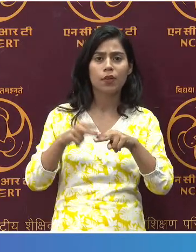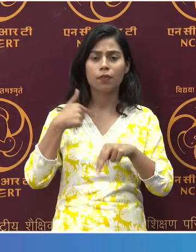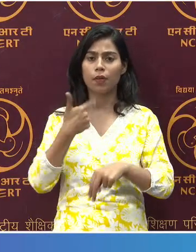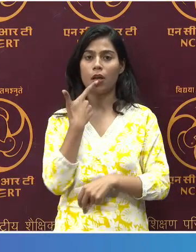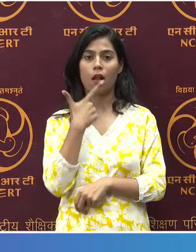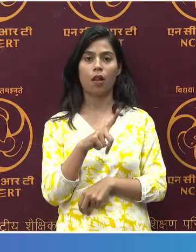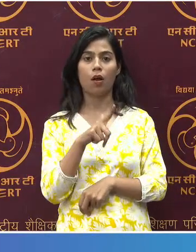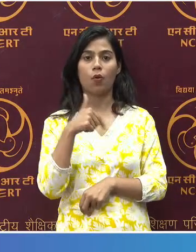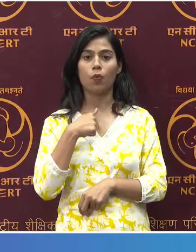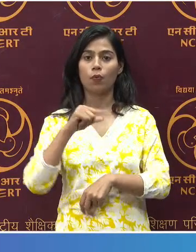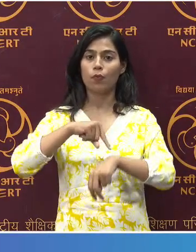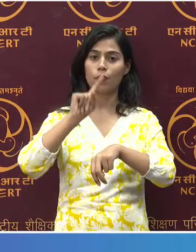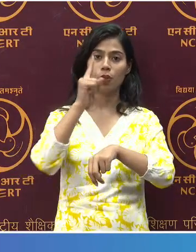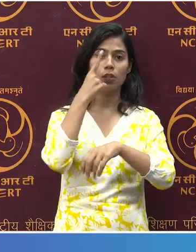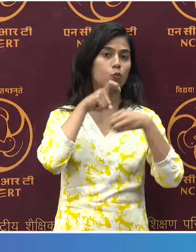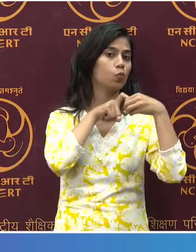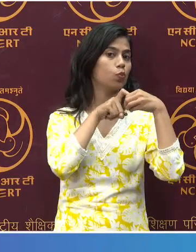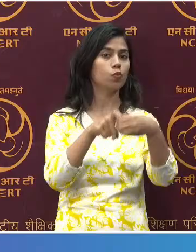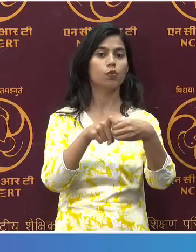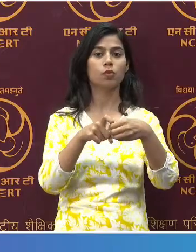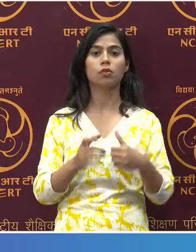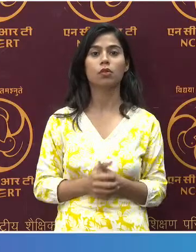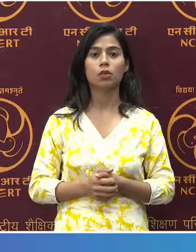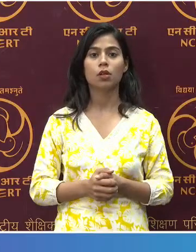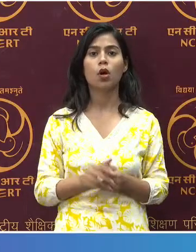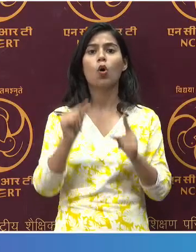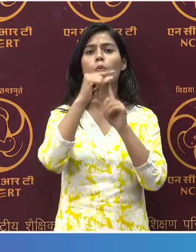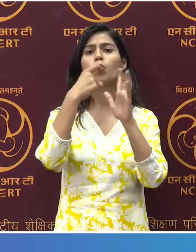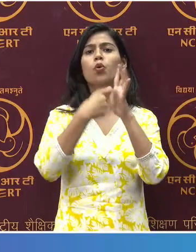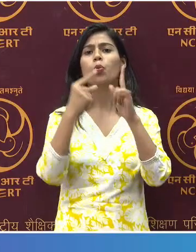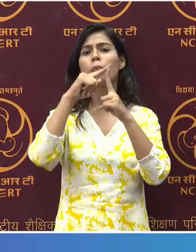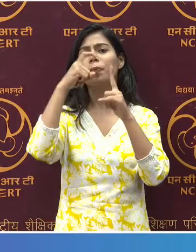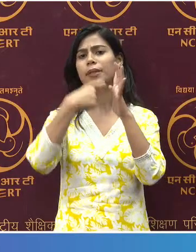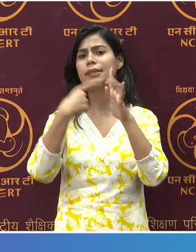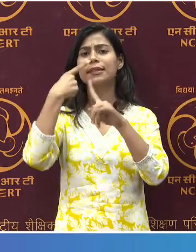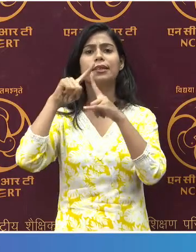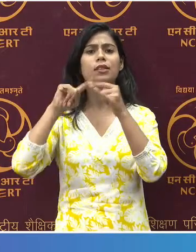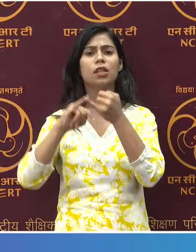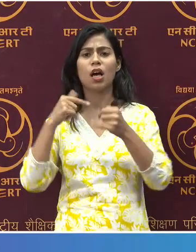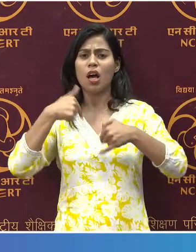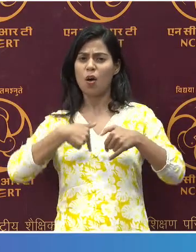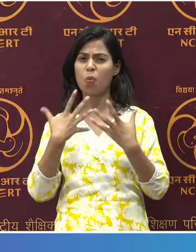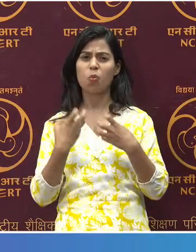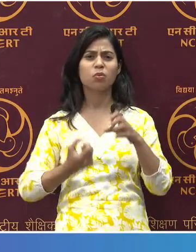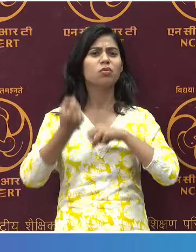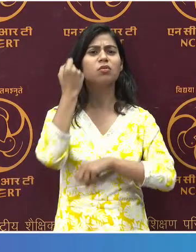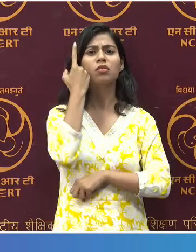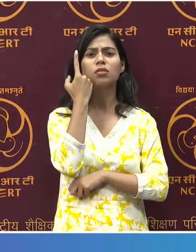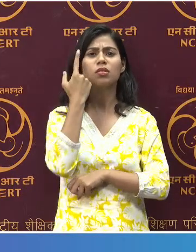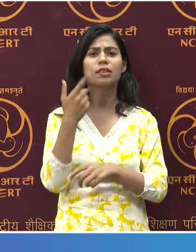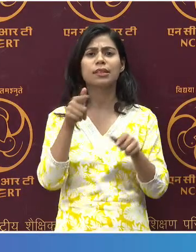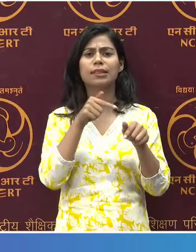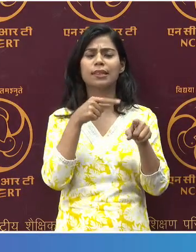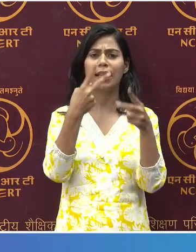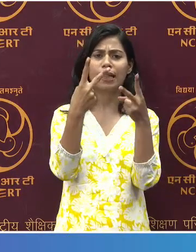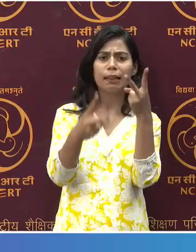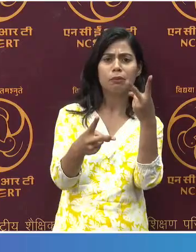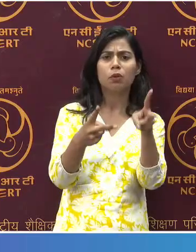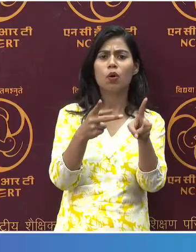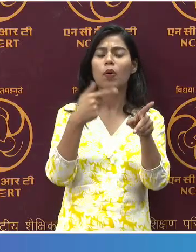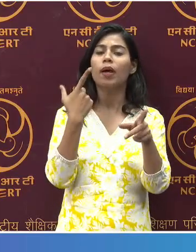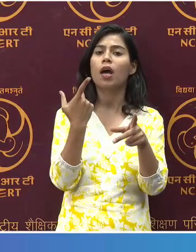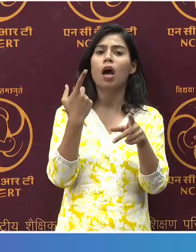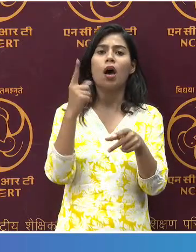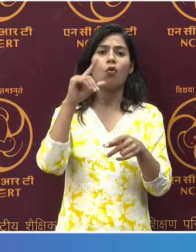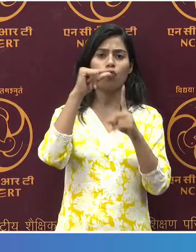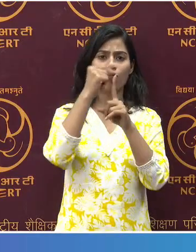me, I can ask the very first question, because yes. we are talking about properties. So sir, I want to understand what is the basic difference between physical and chemical